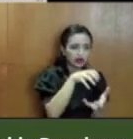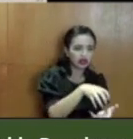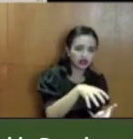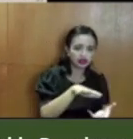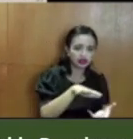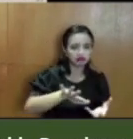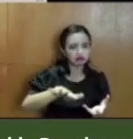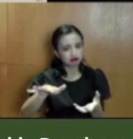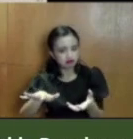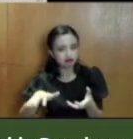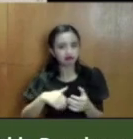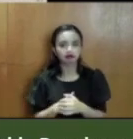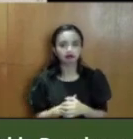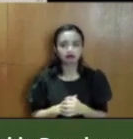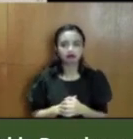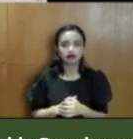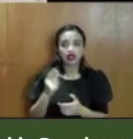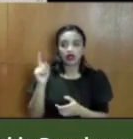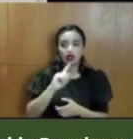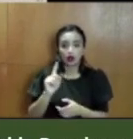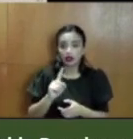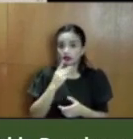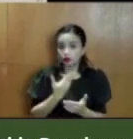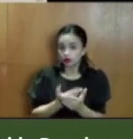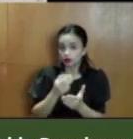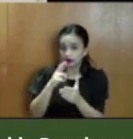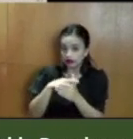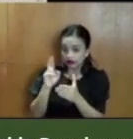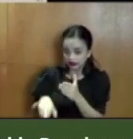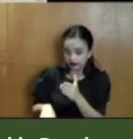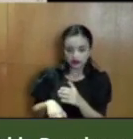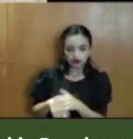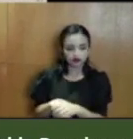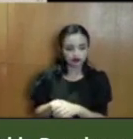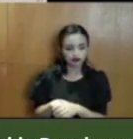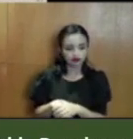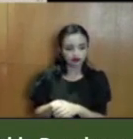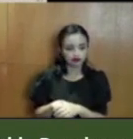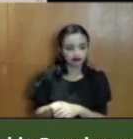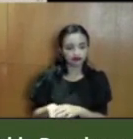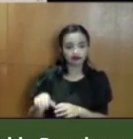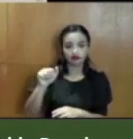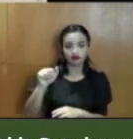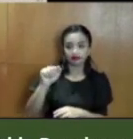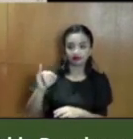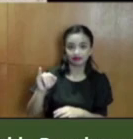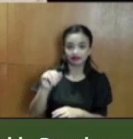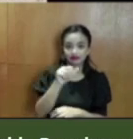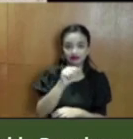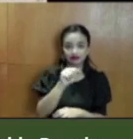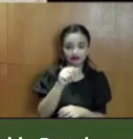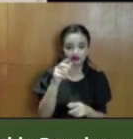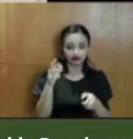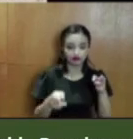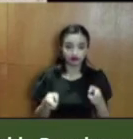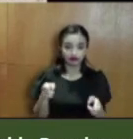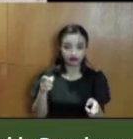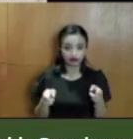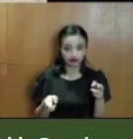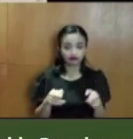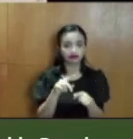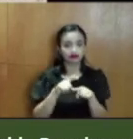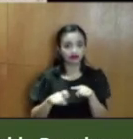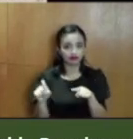and that the greatest output was in artificial intelligence and robotics, energy,